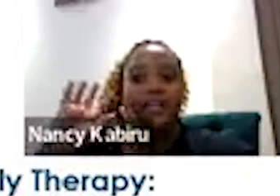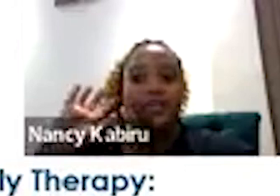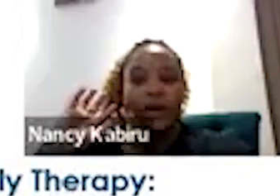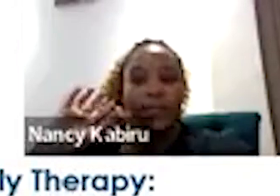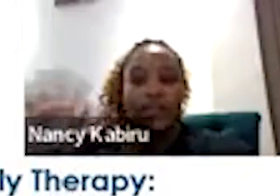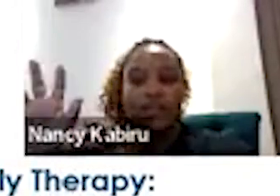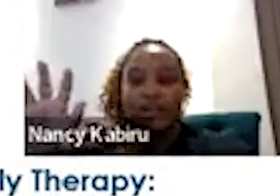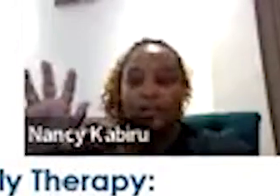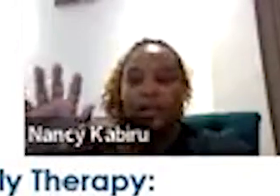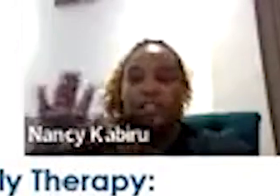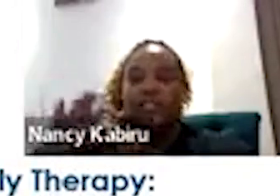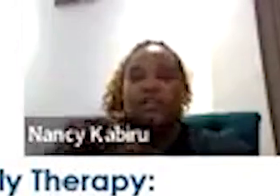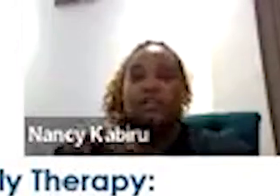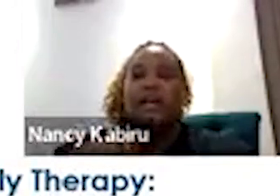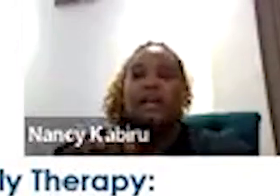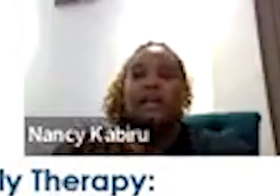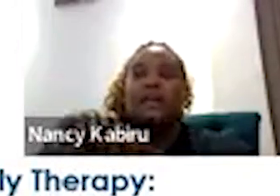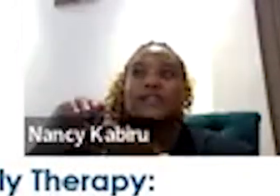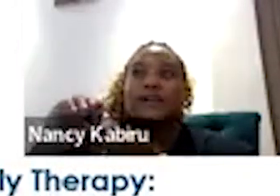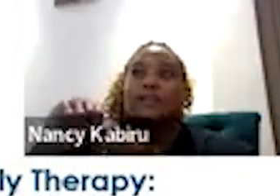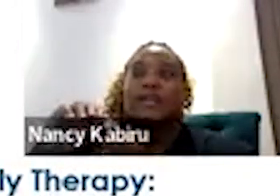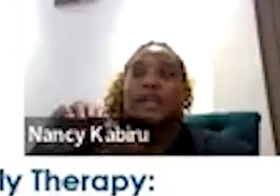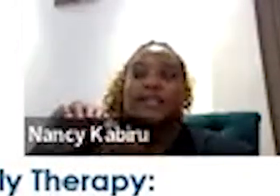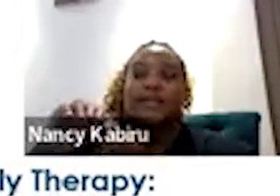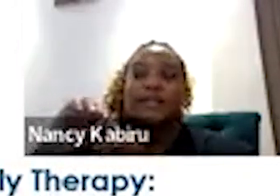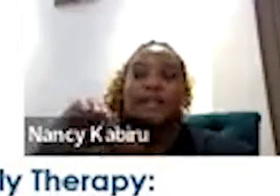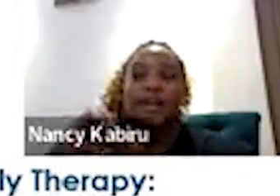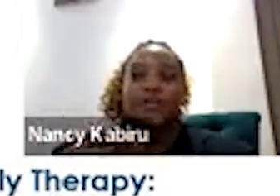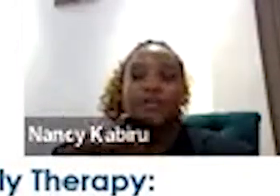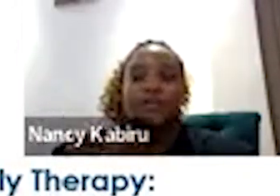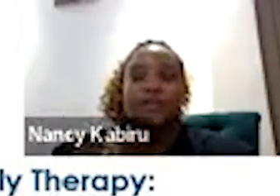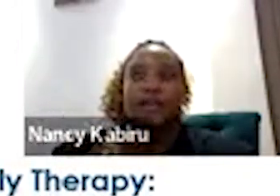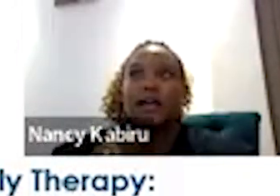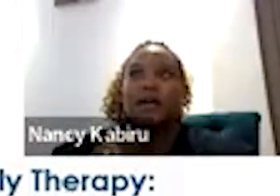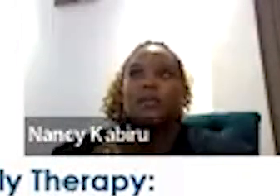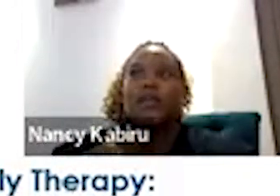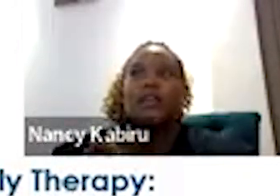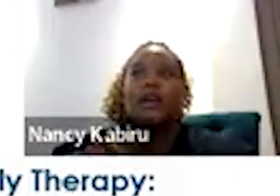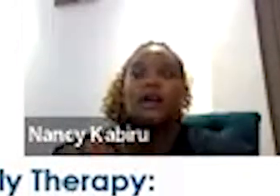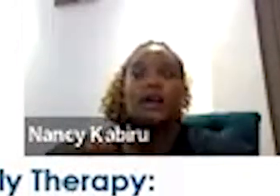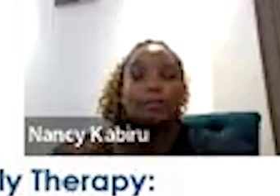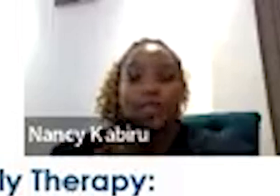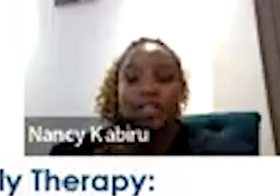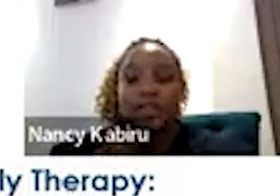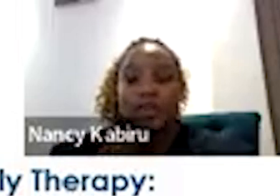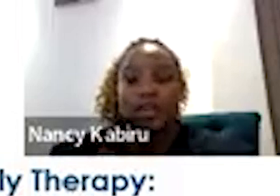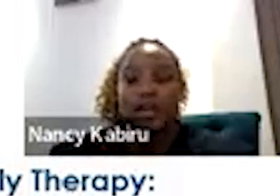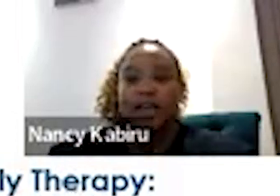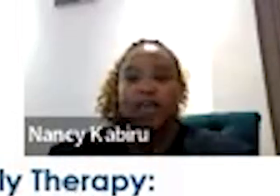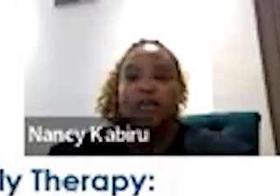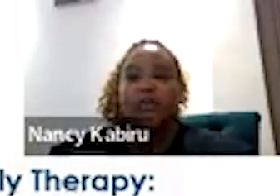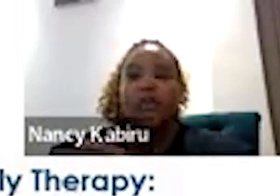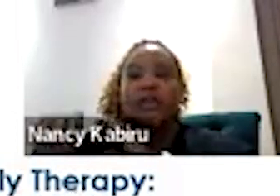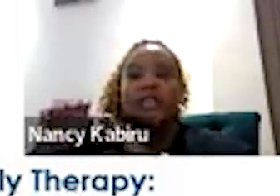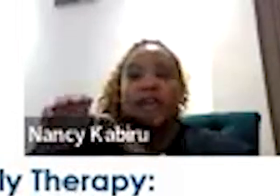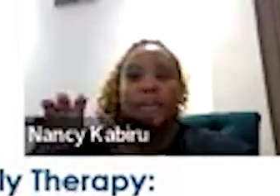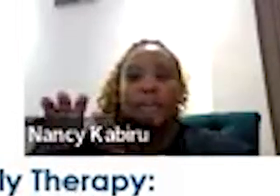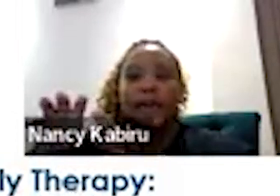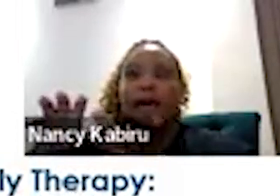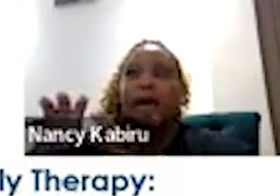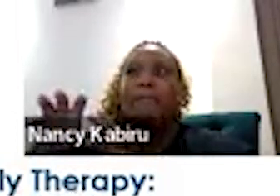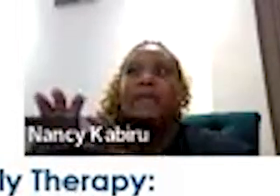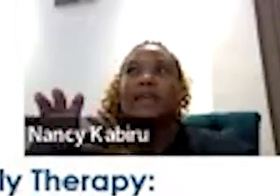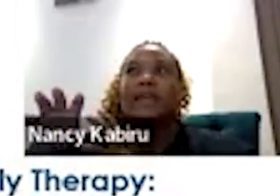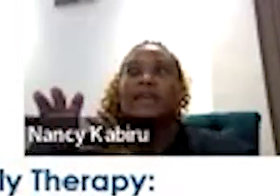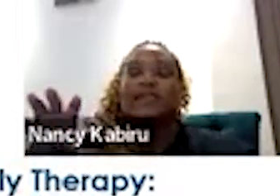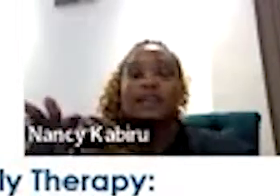being directed to a mental health practitioner. If somebody has been diagnosed with a mood disorder,